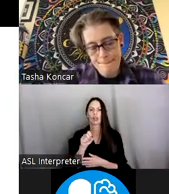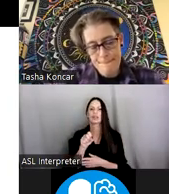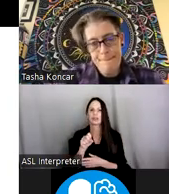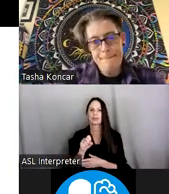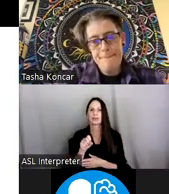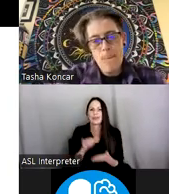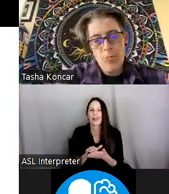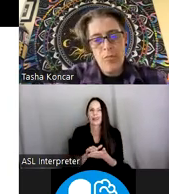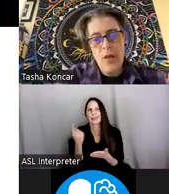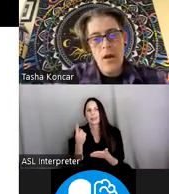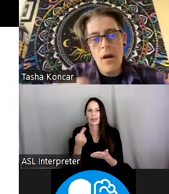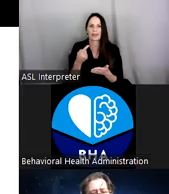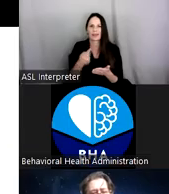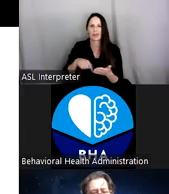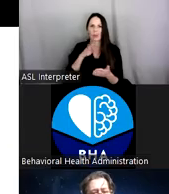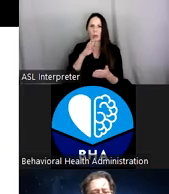about.